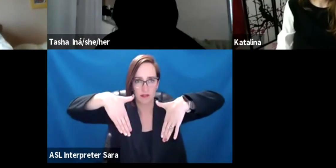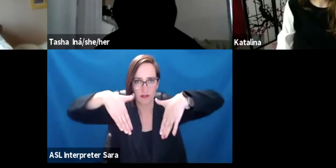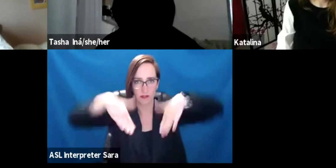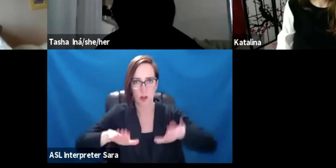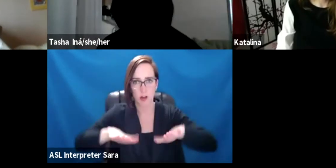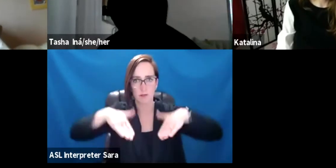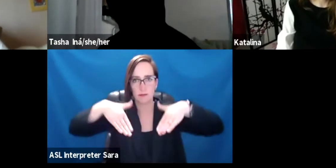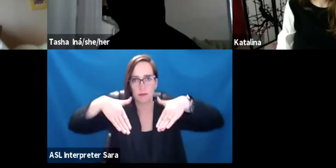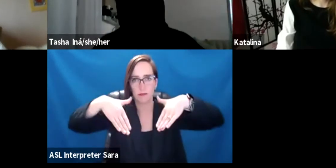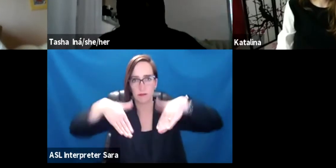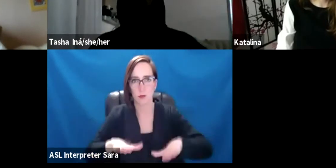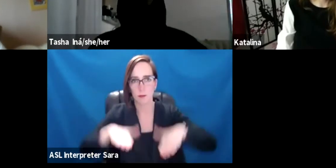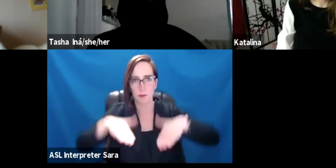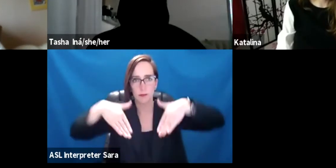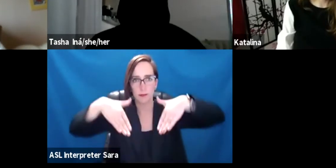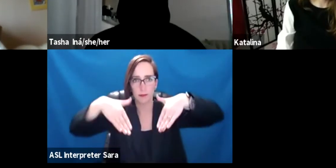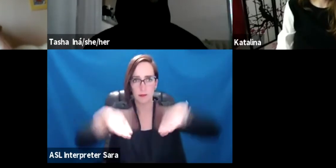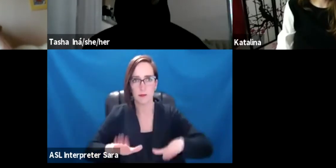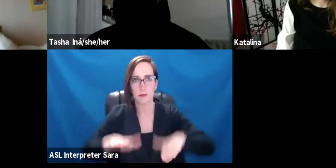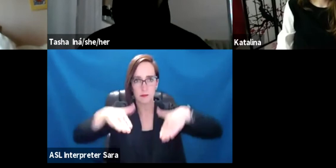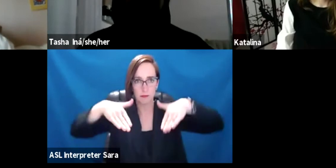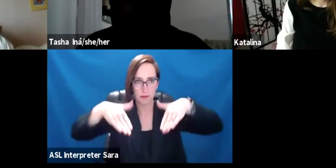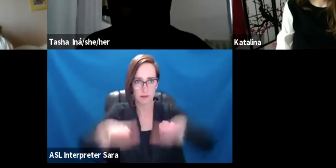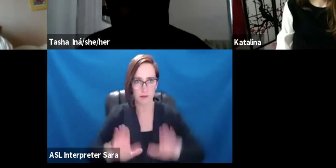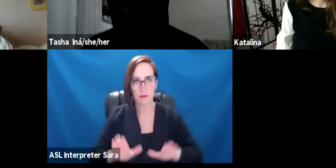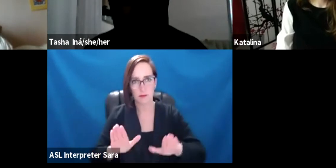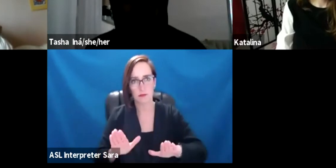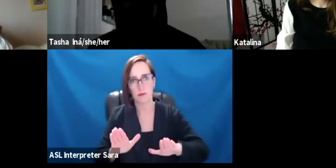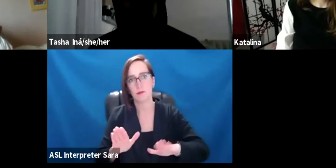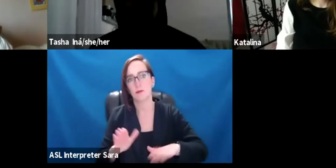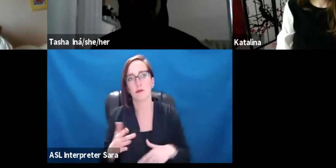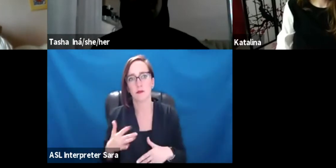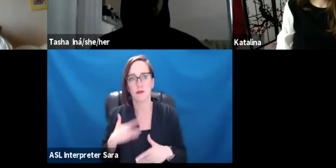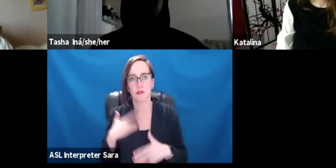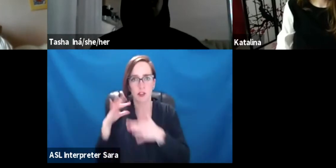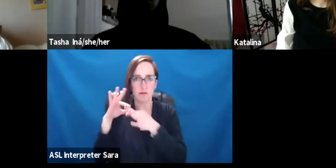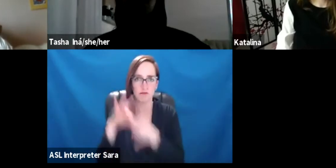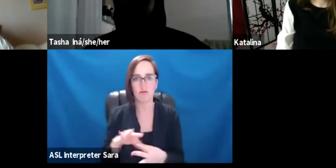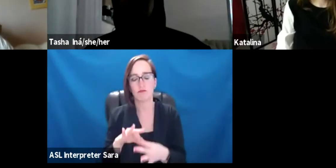your heels, out, returning to the earth.